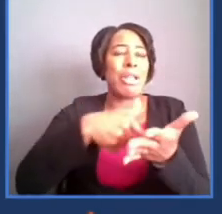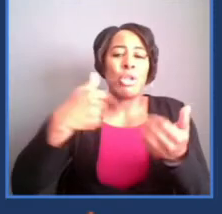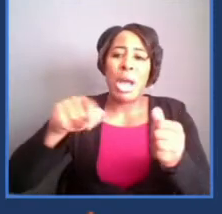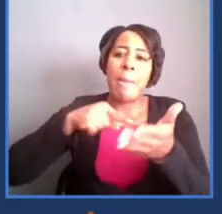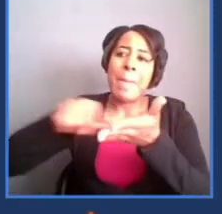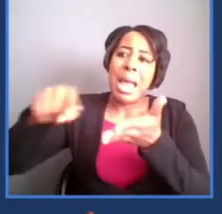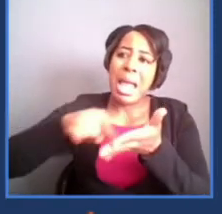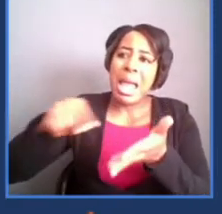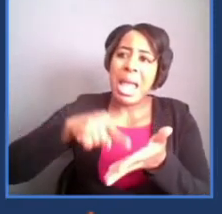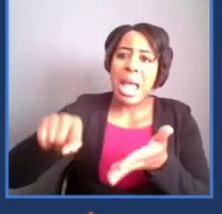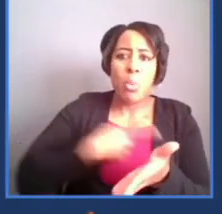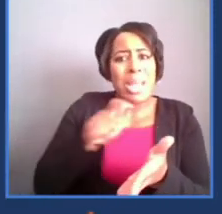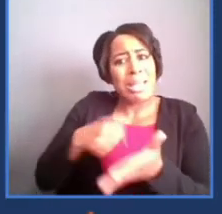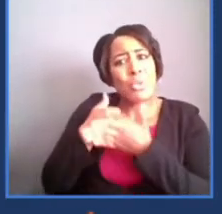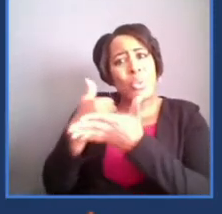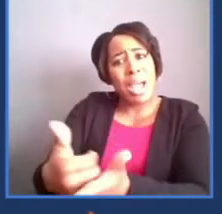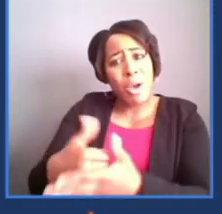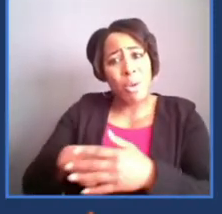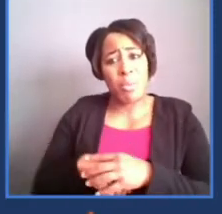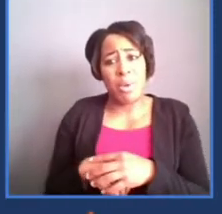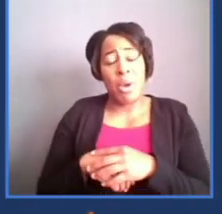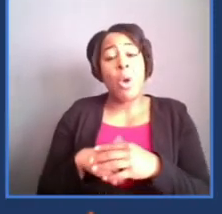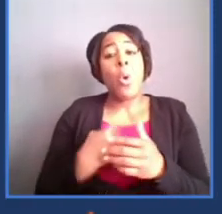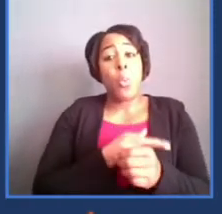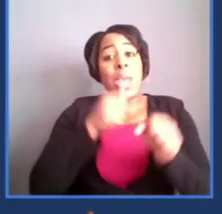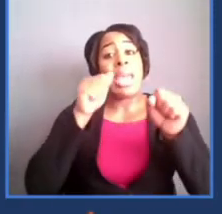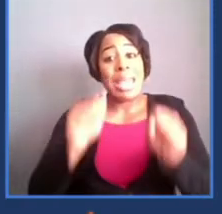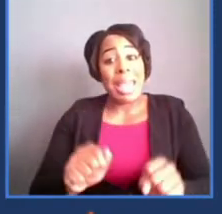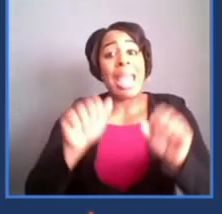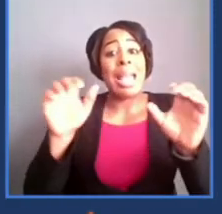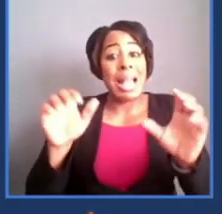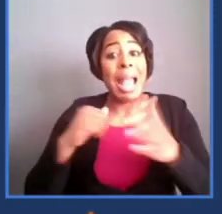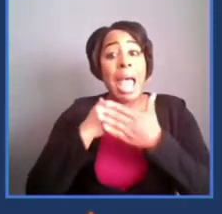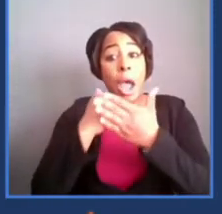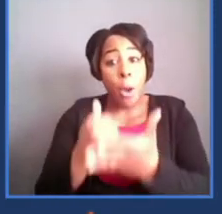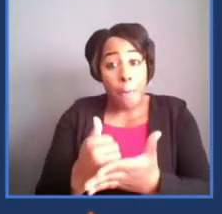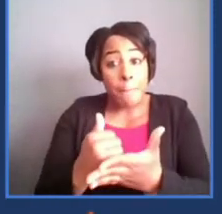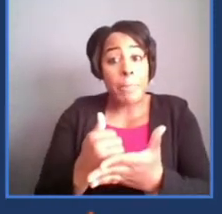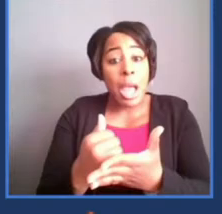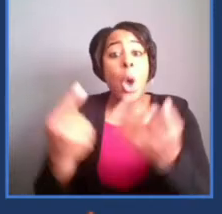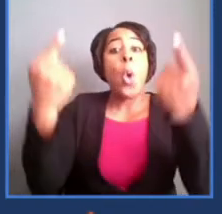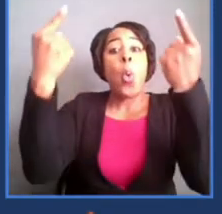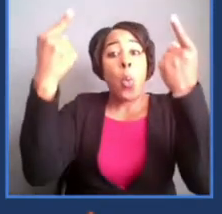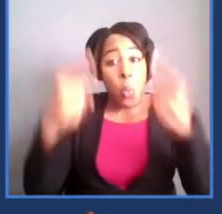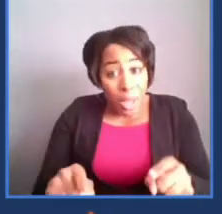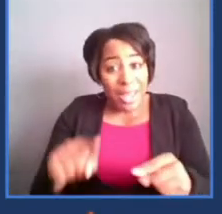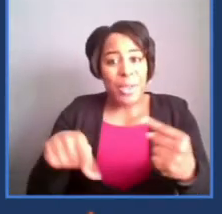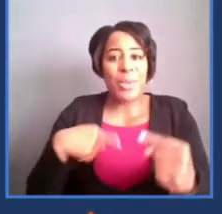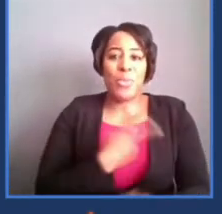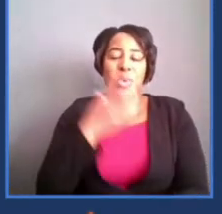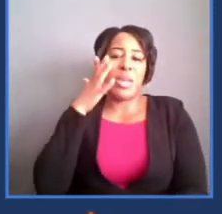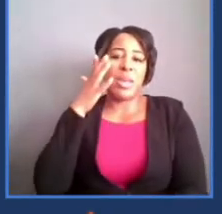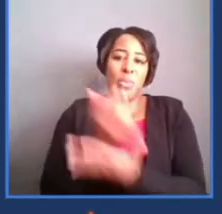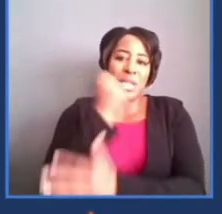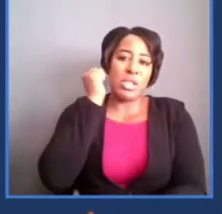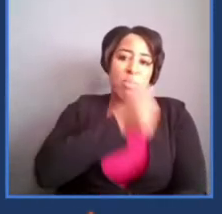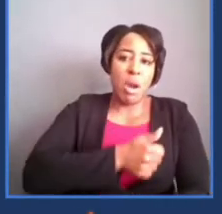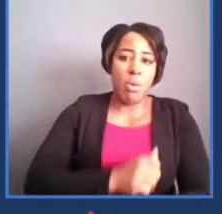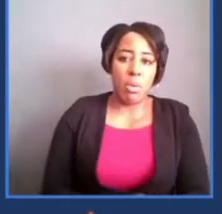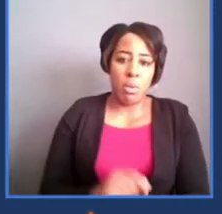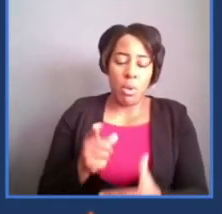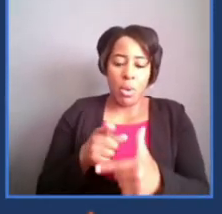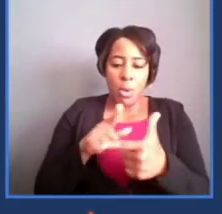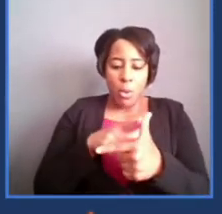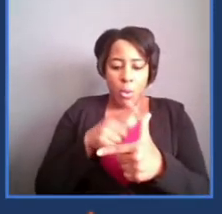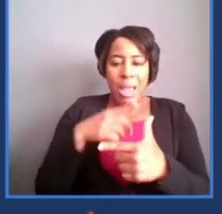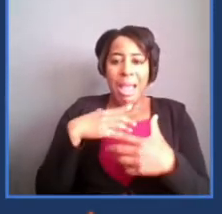We can do all these things when we win tomorrow. We can deliver health, jobs, and justice for the people,